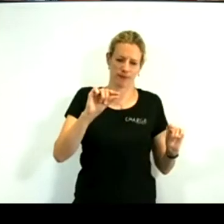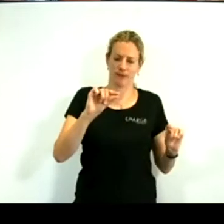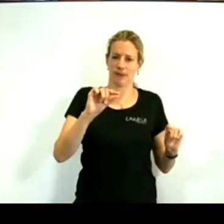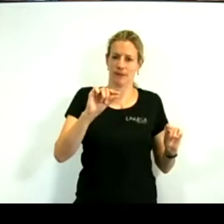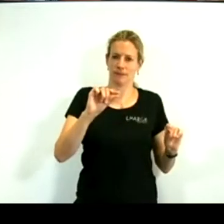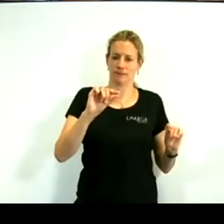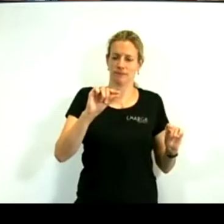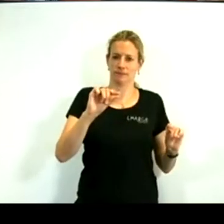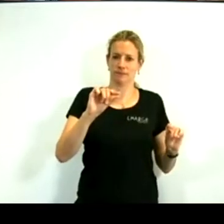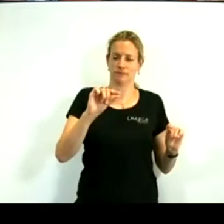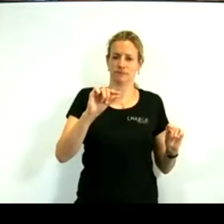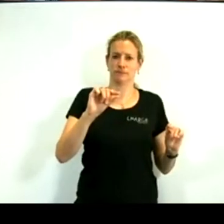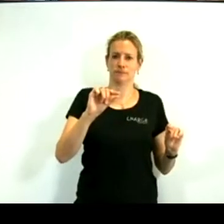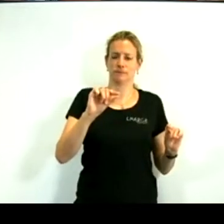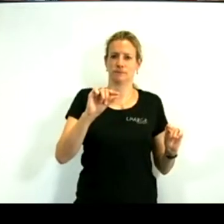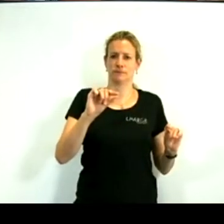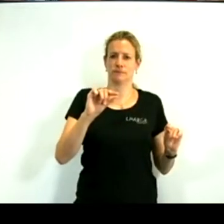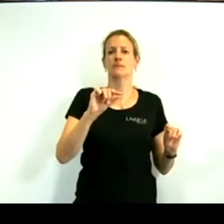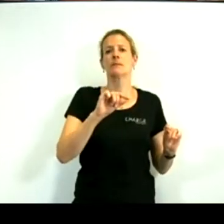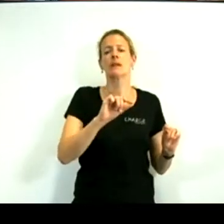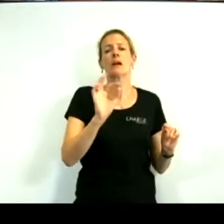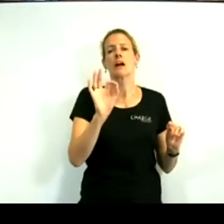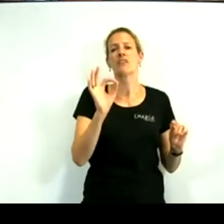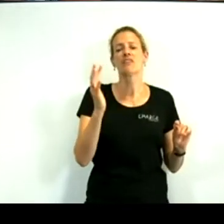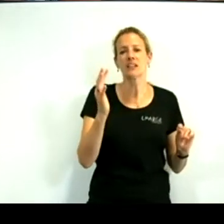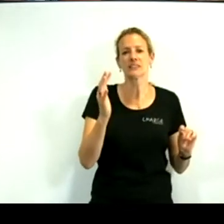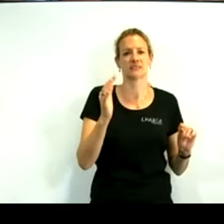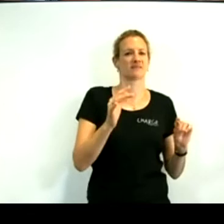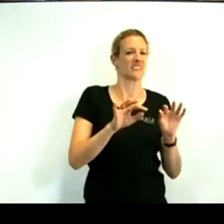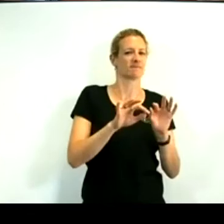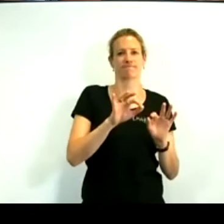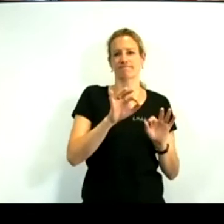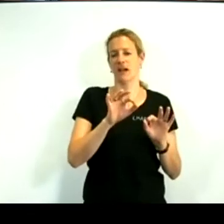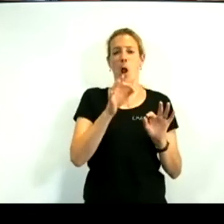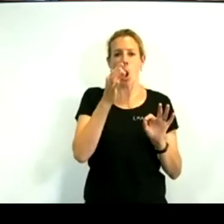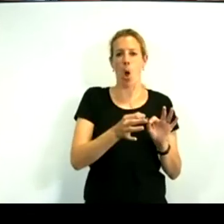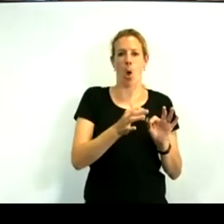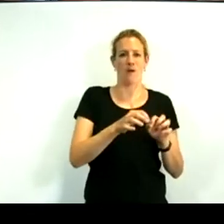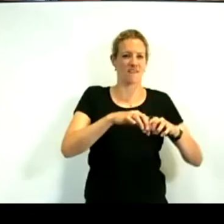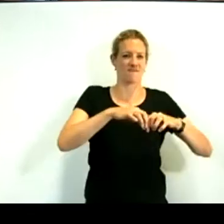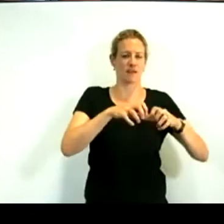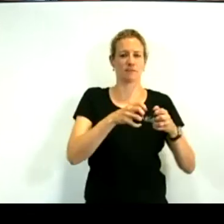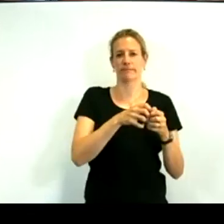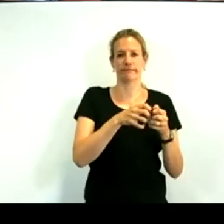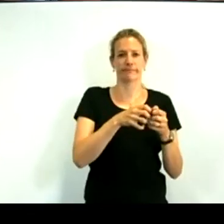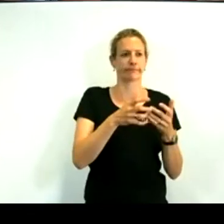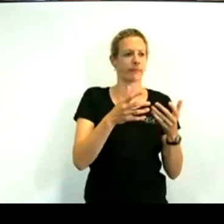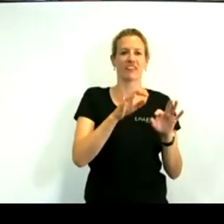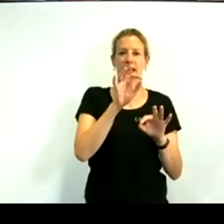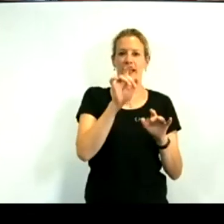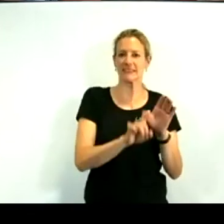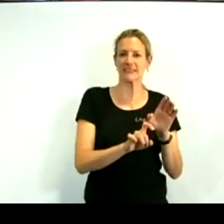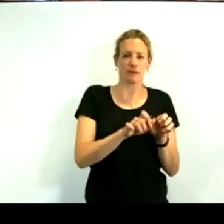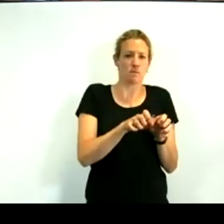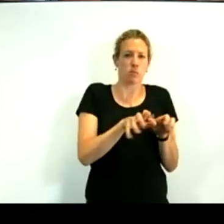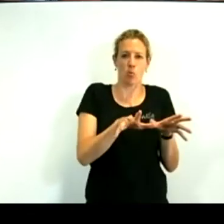retina tearing, of a little hole appearing. And the problem if that happens is that